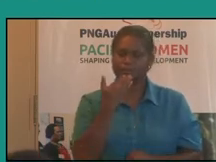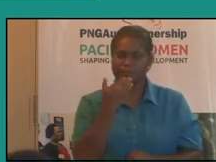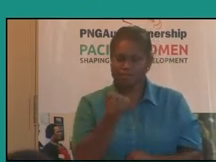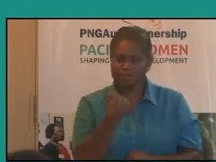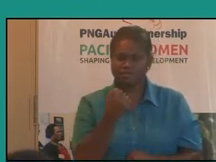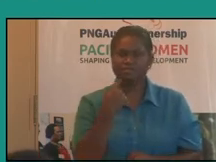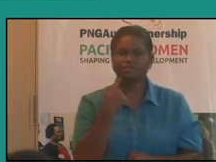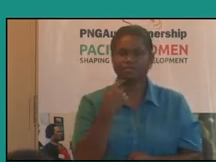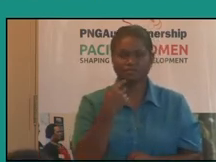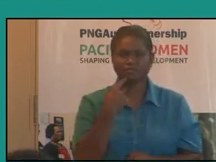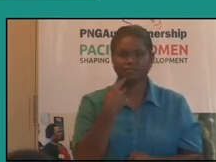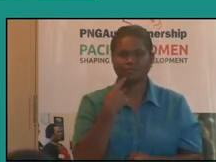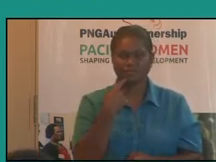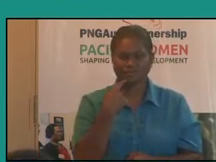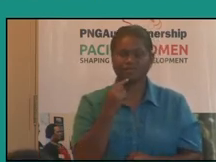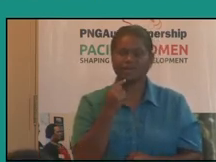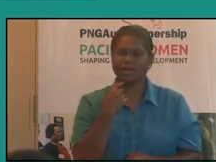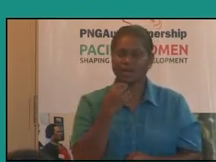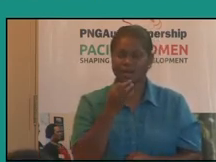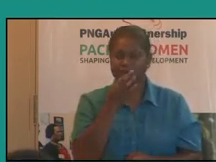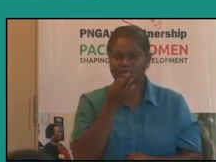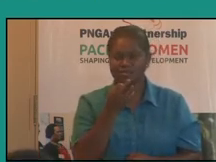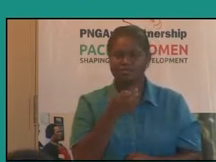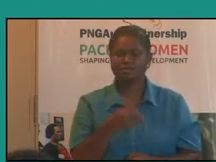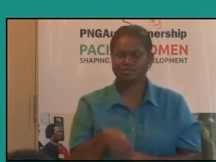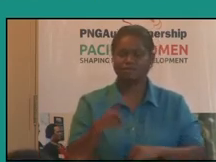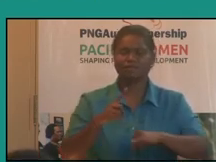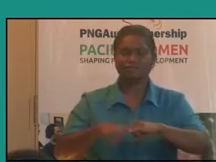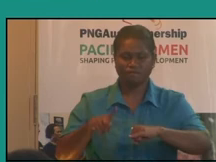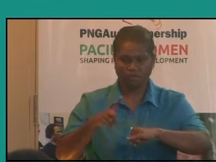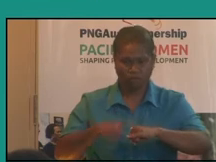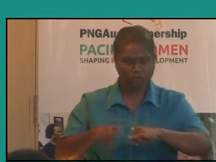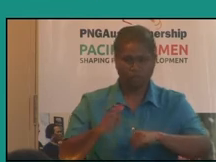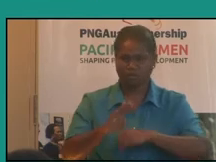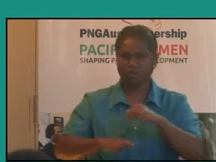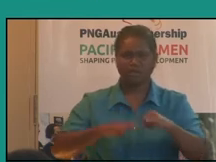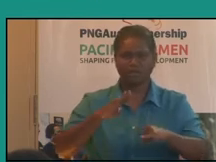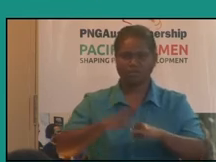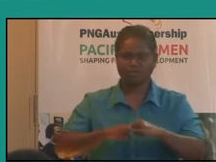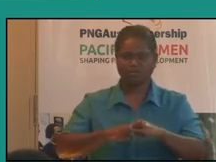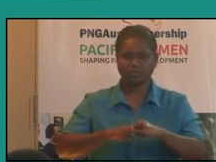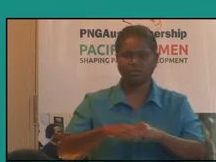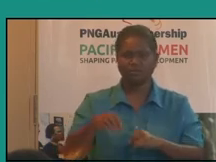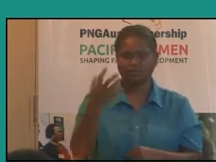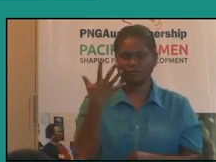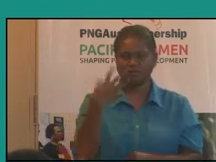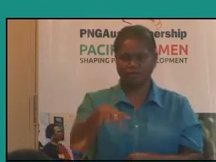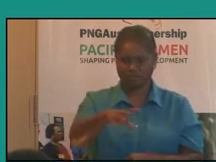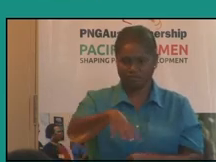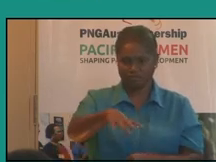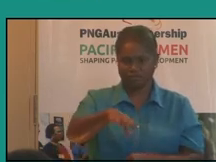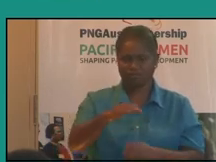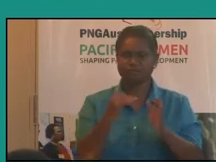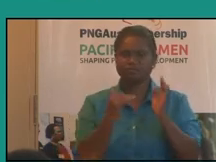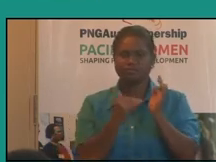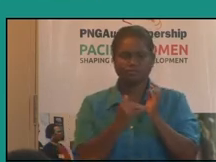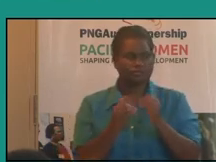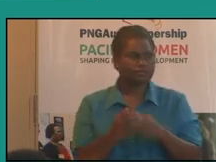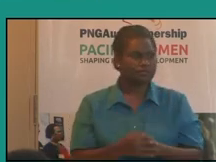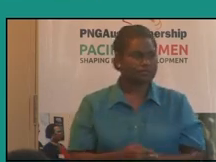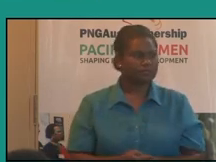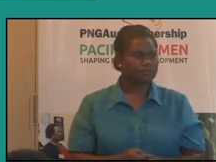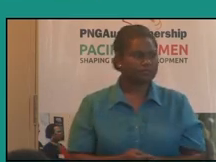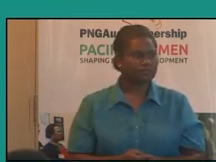cabinet on the 5 regional seats? We just need a final vote in terms of overcoming those 2 conditions that they included